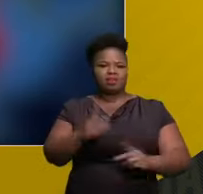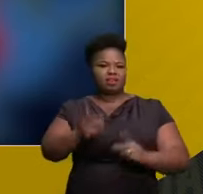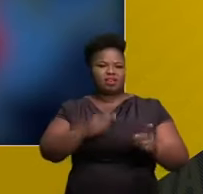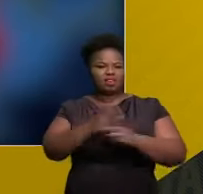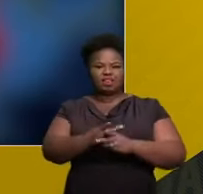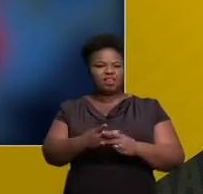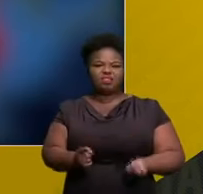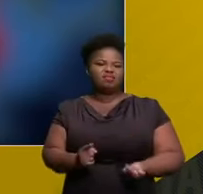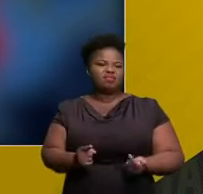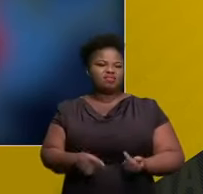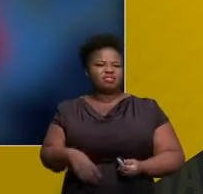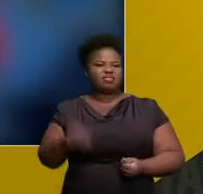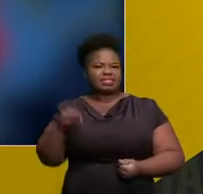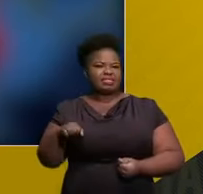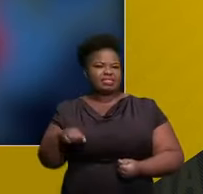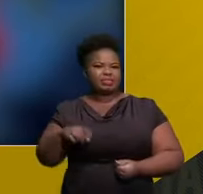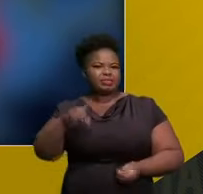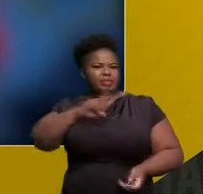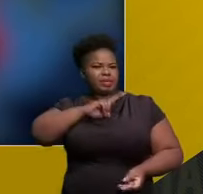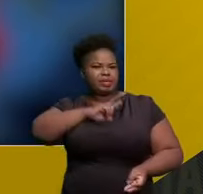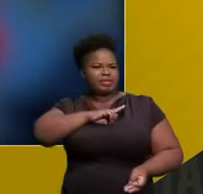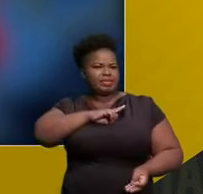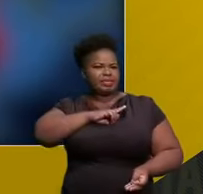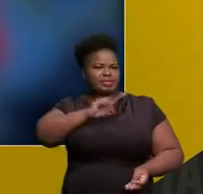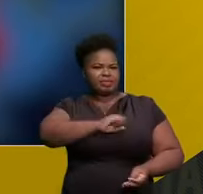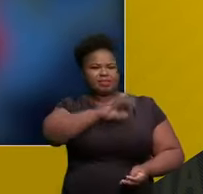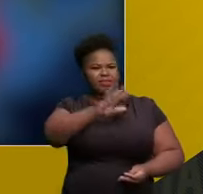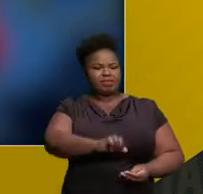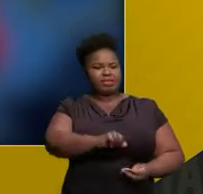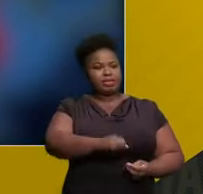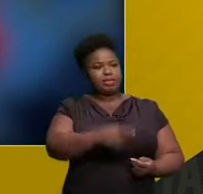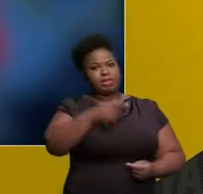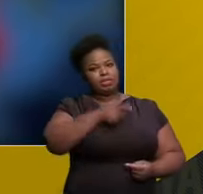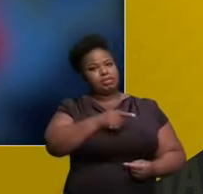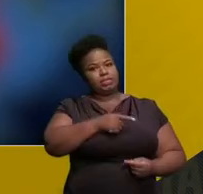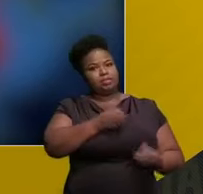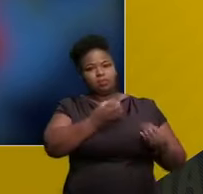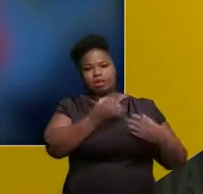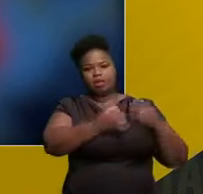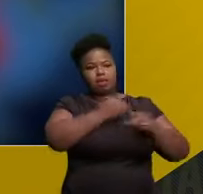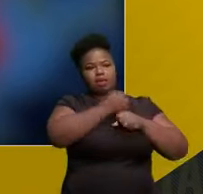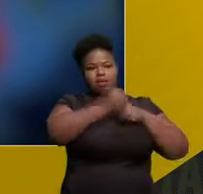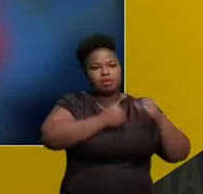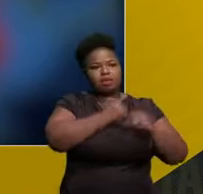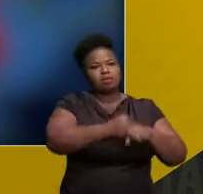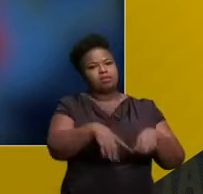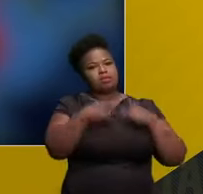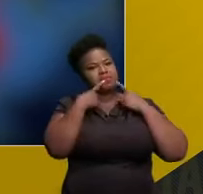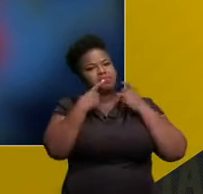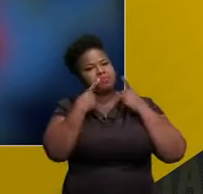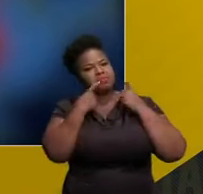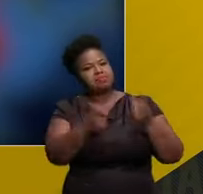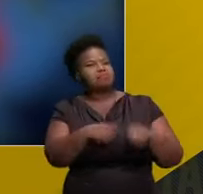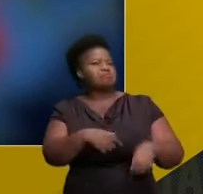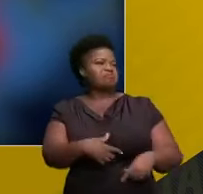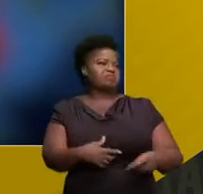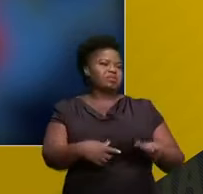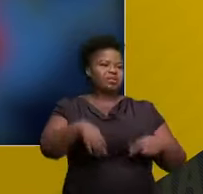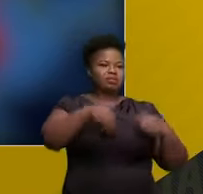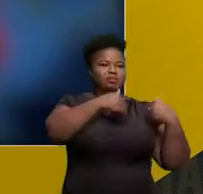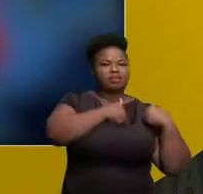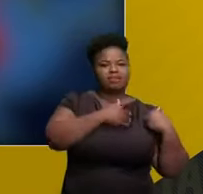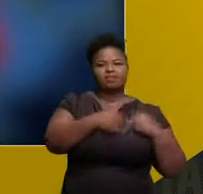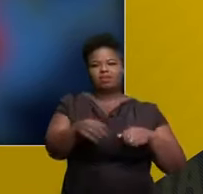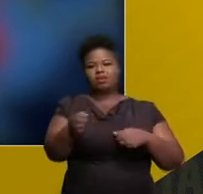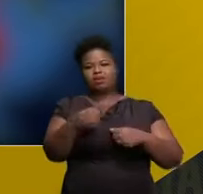is an immediate response, because how many years have we been crying about safety, unemployment and corruption?